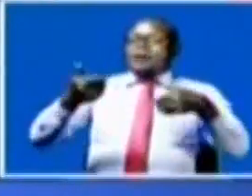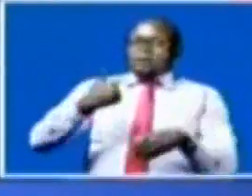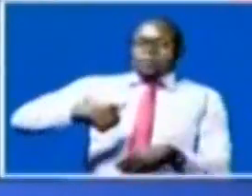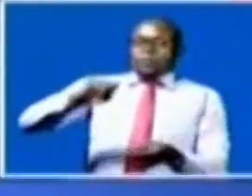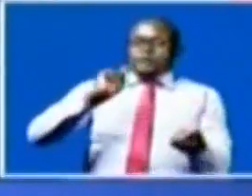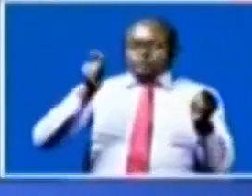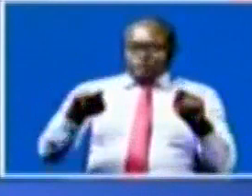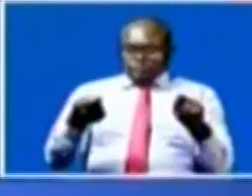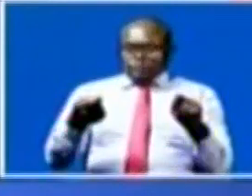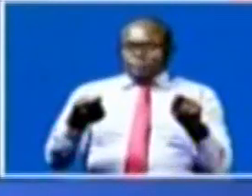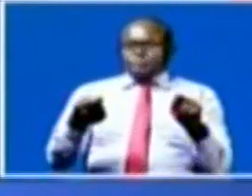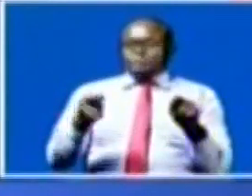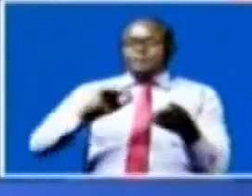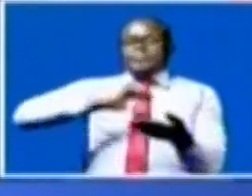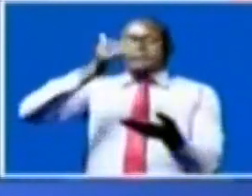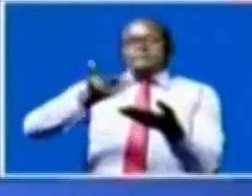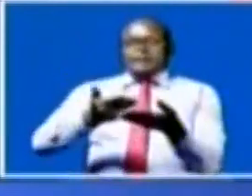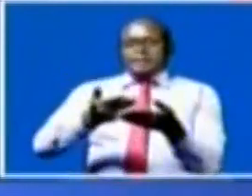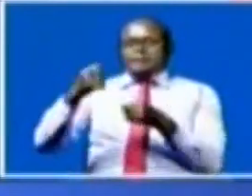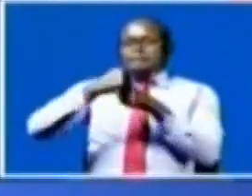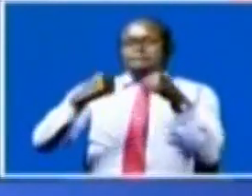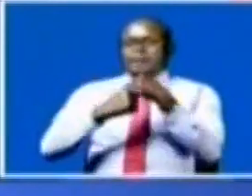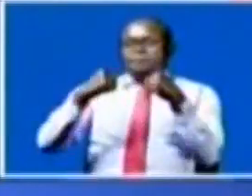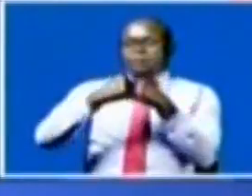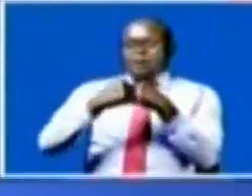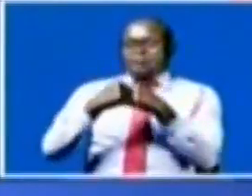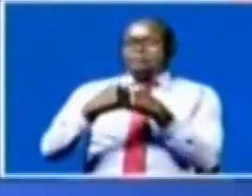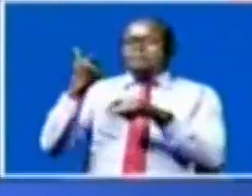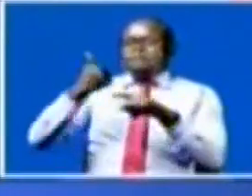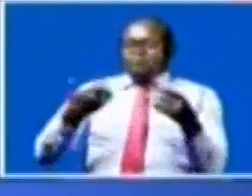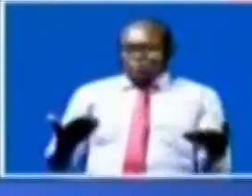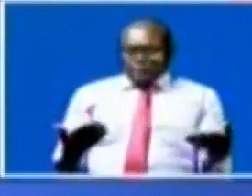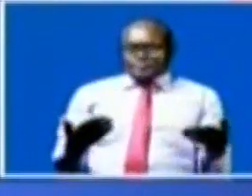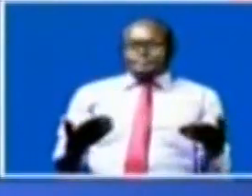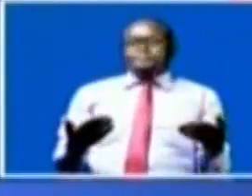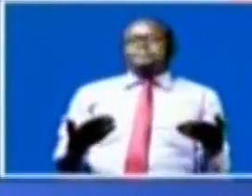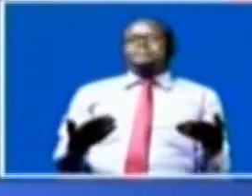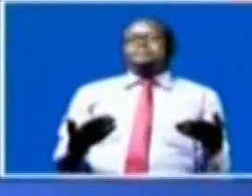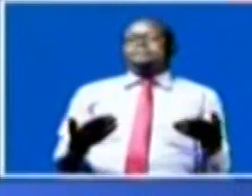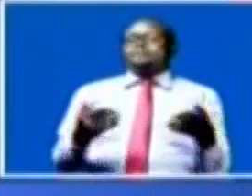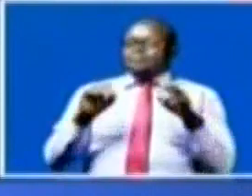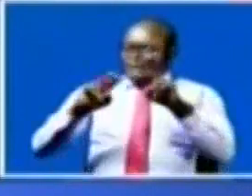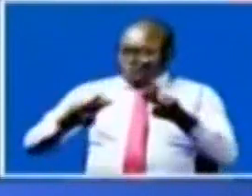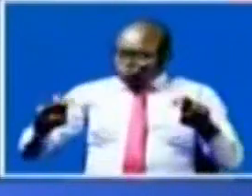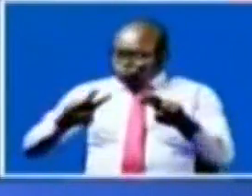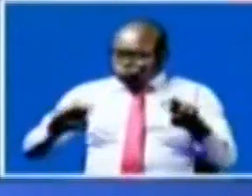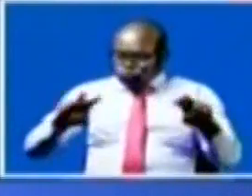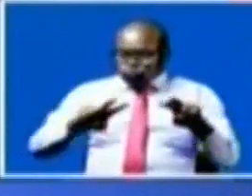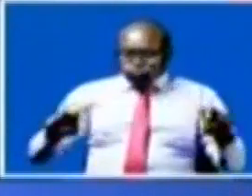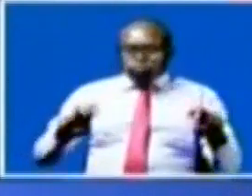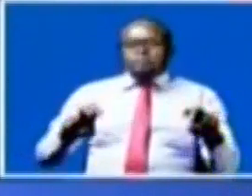changed the funding framework from a subjective assessment